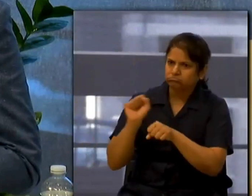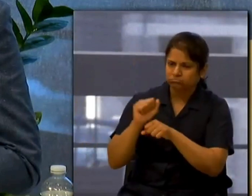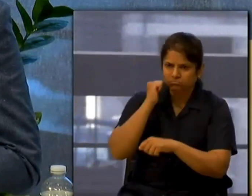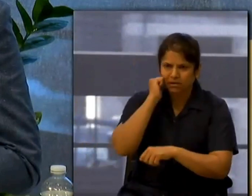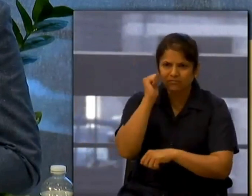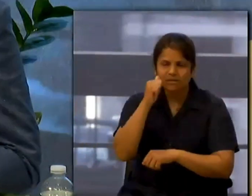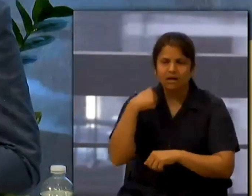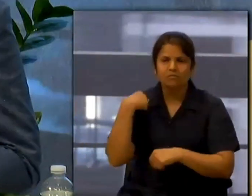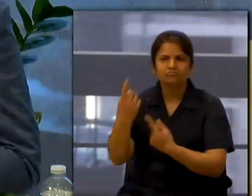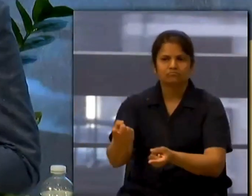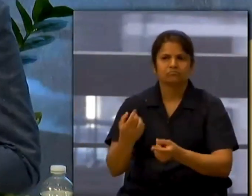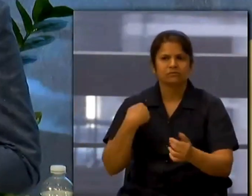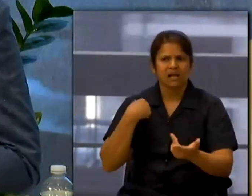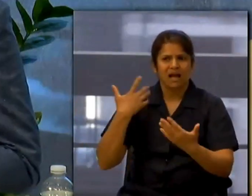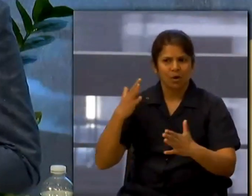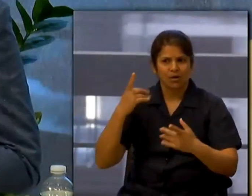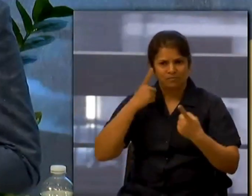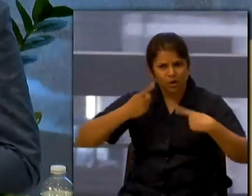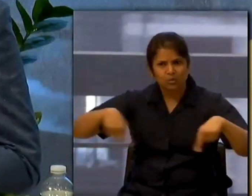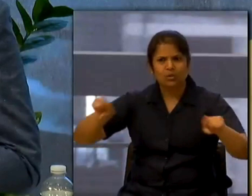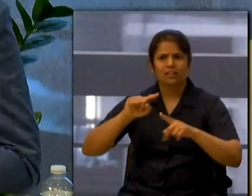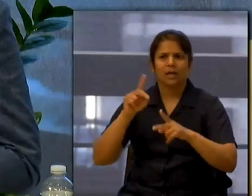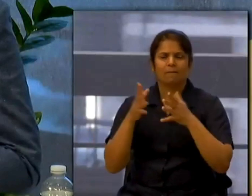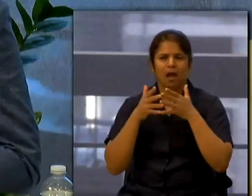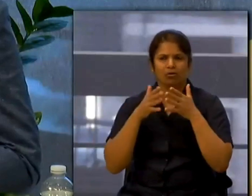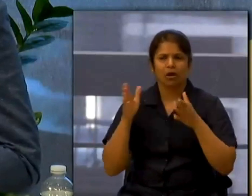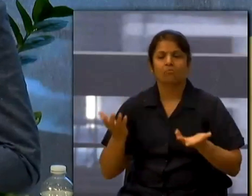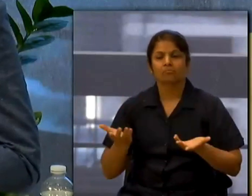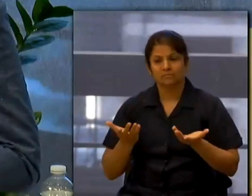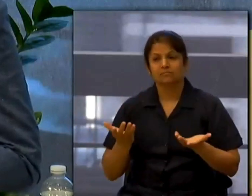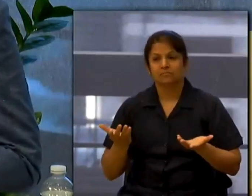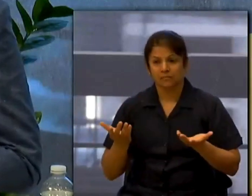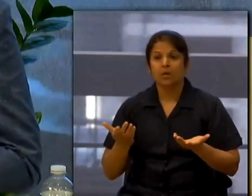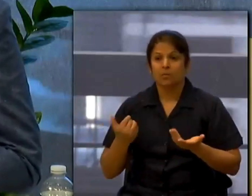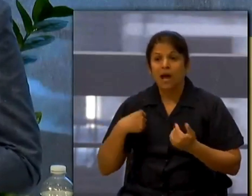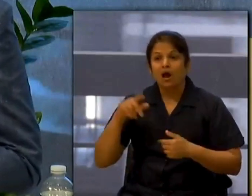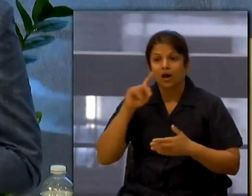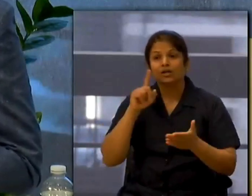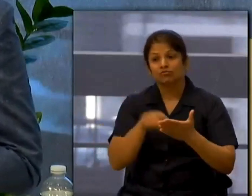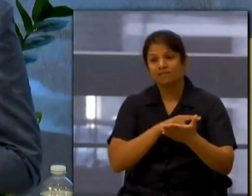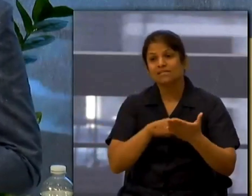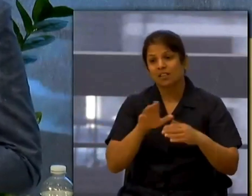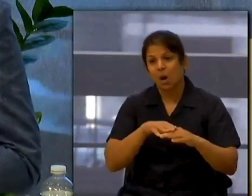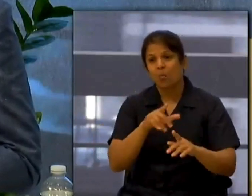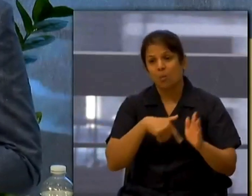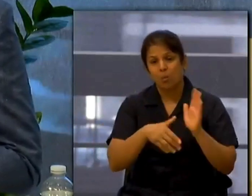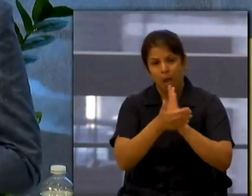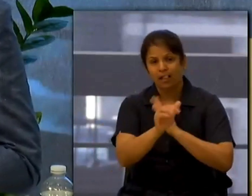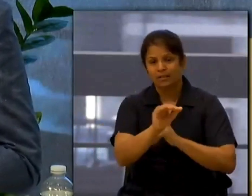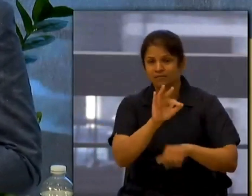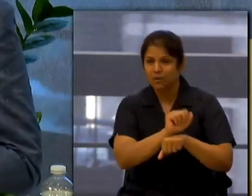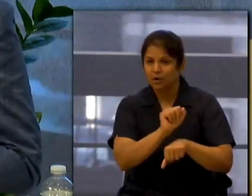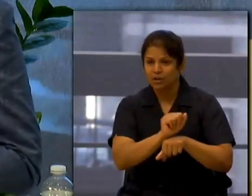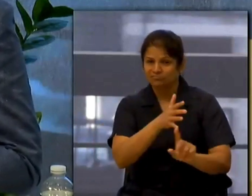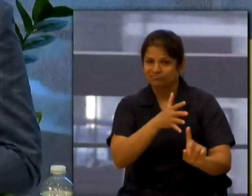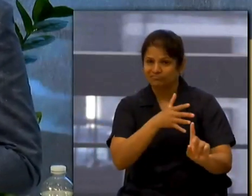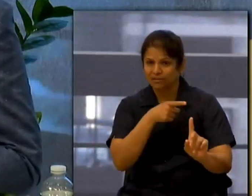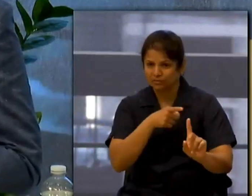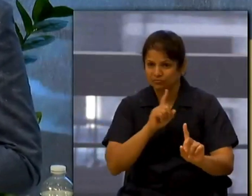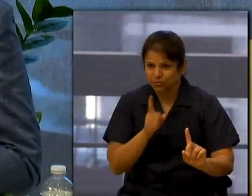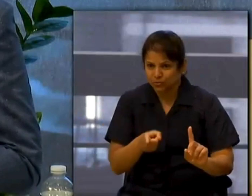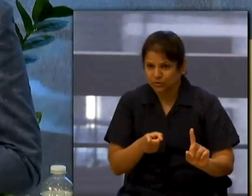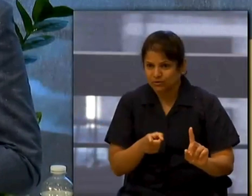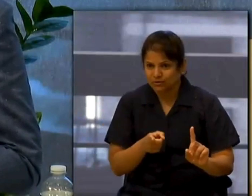of Americans. Now, we can argue about the quality of the work. That's a separate conversation, but at the